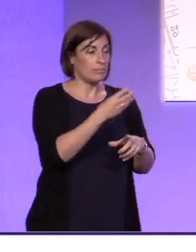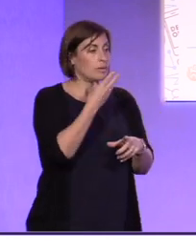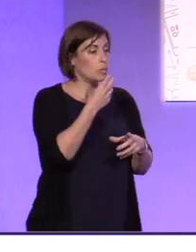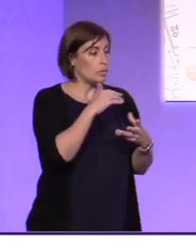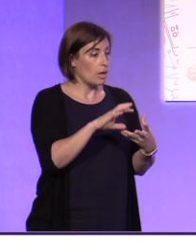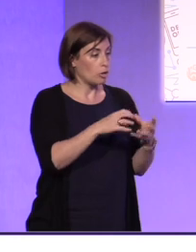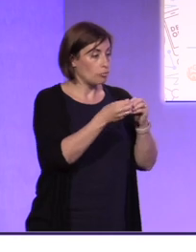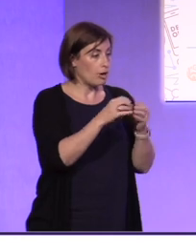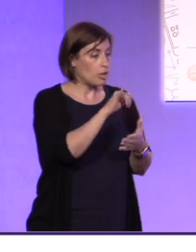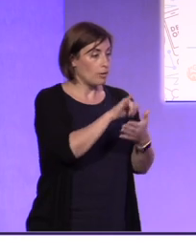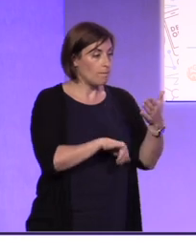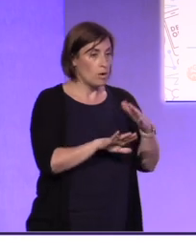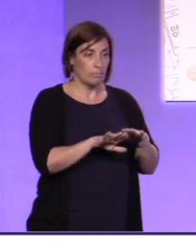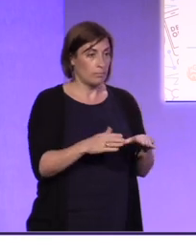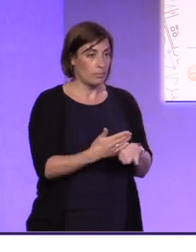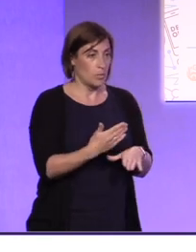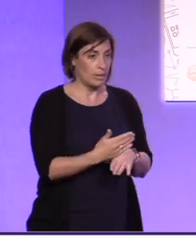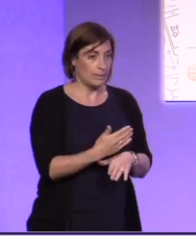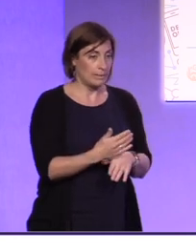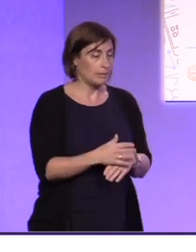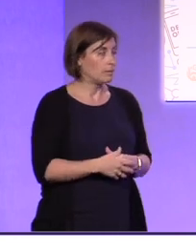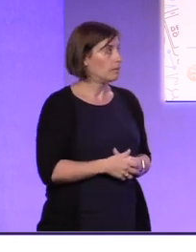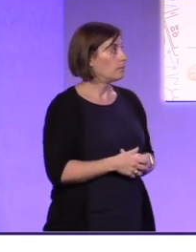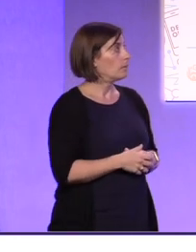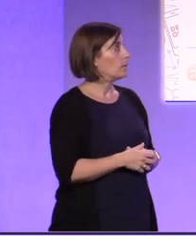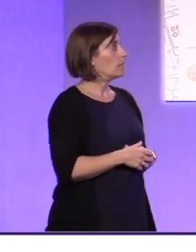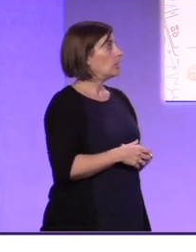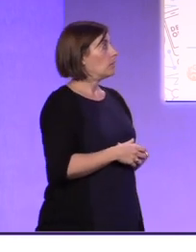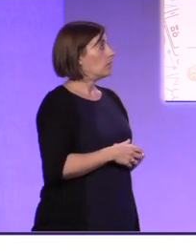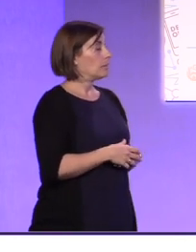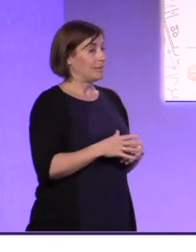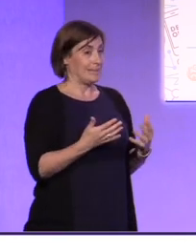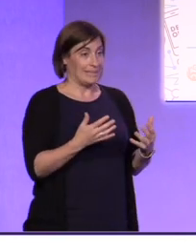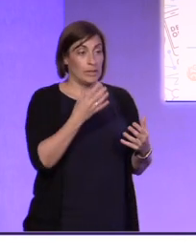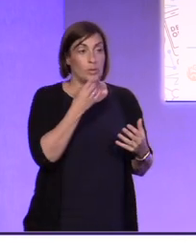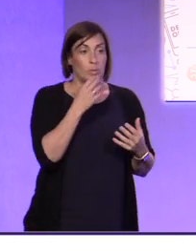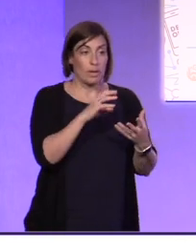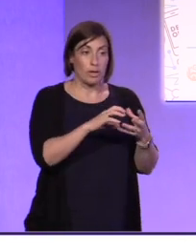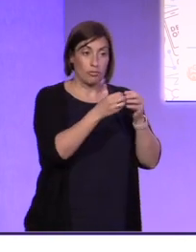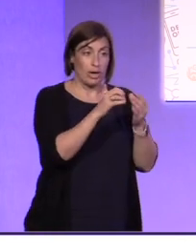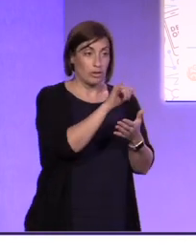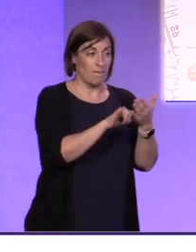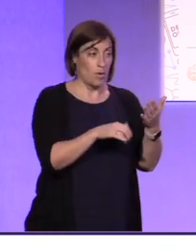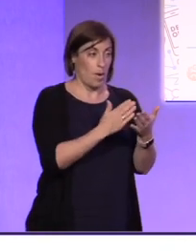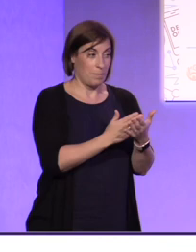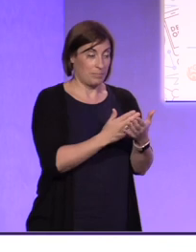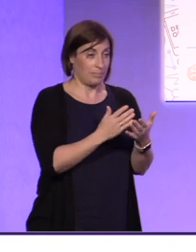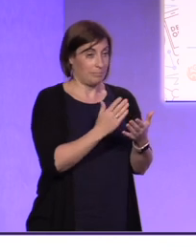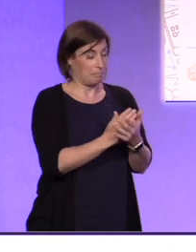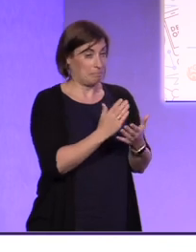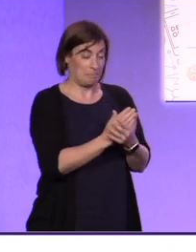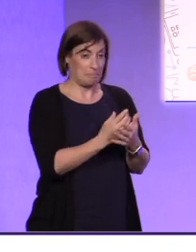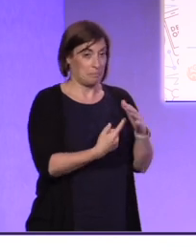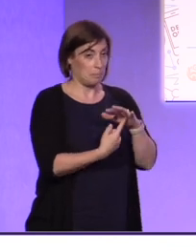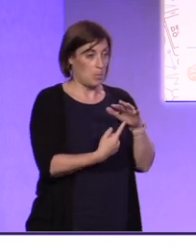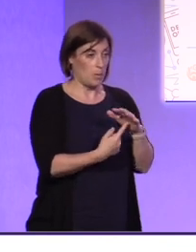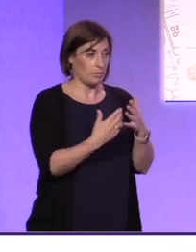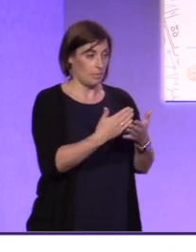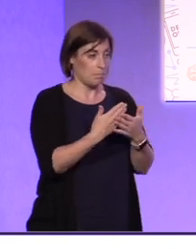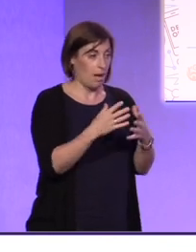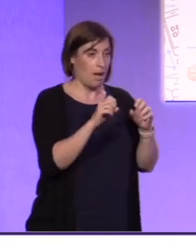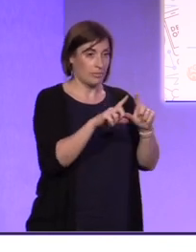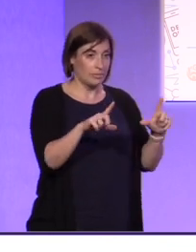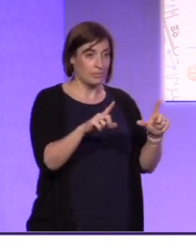wasn't working. So suffice it to say, the user creation form was a pretty important part of the platform,